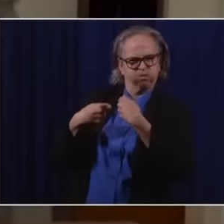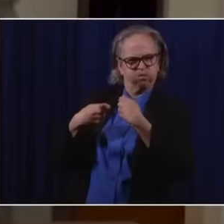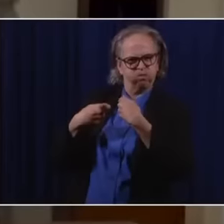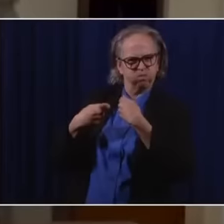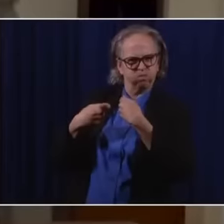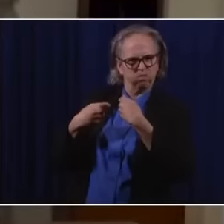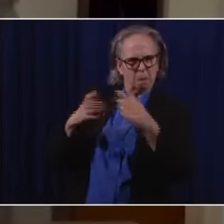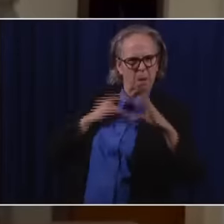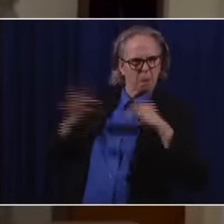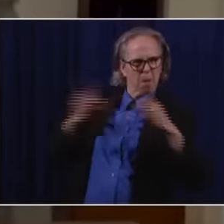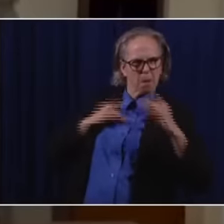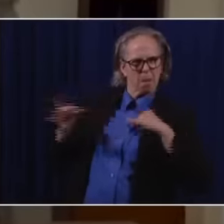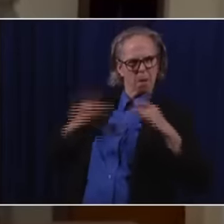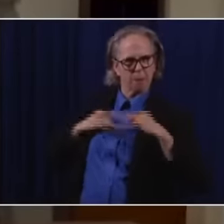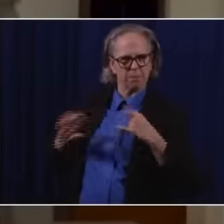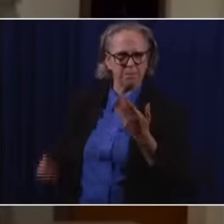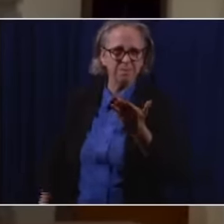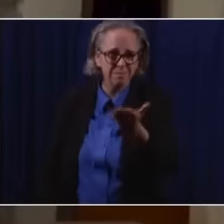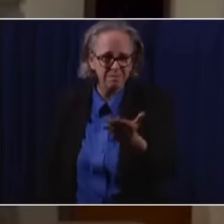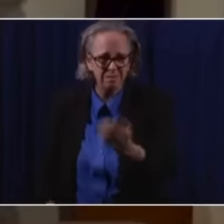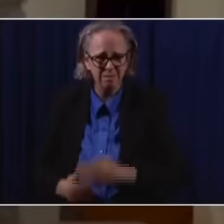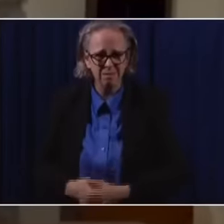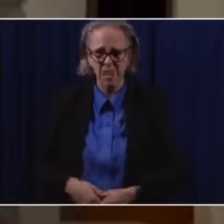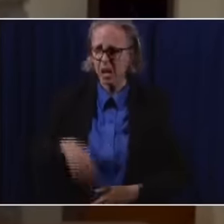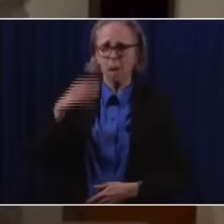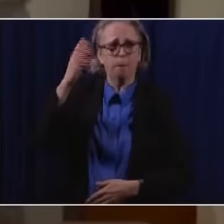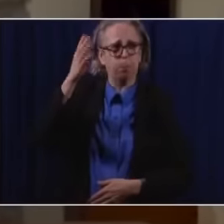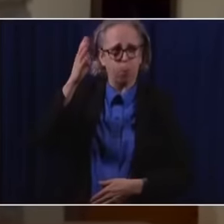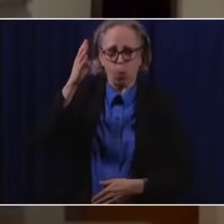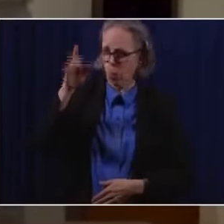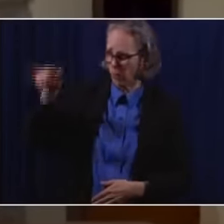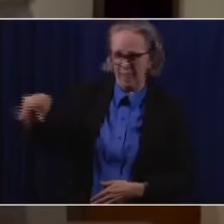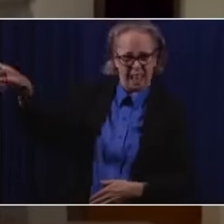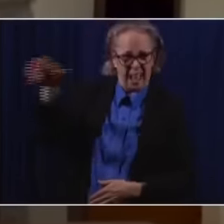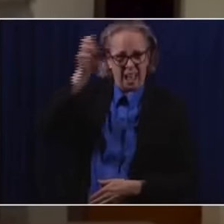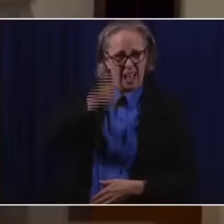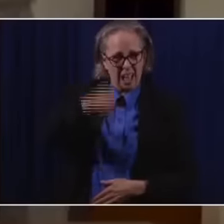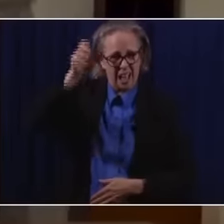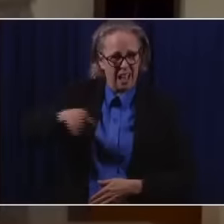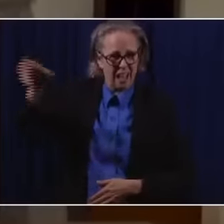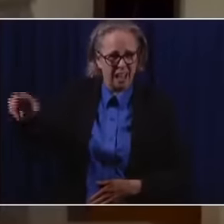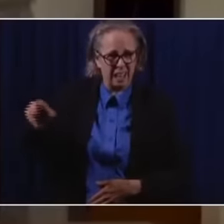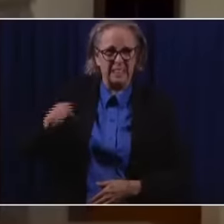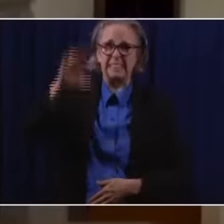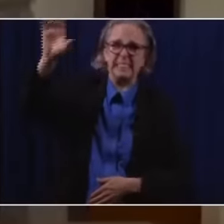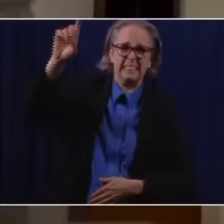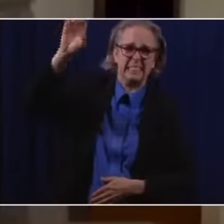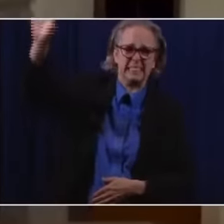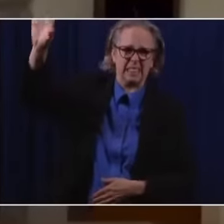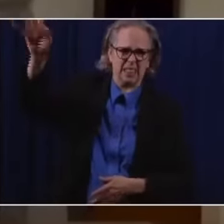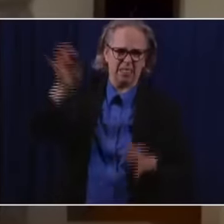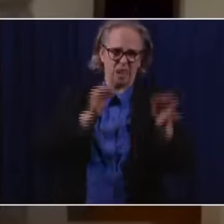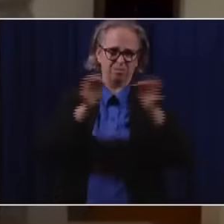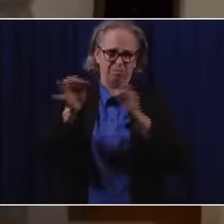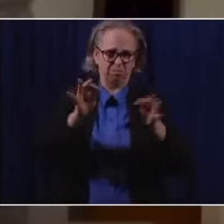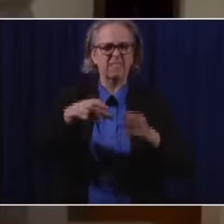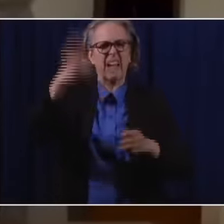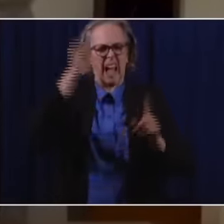the CDC's definition of high incidence. So if you look at that, everything that is blue is high